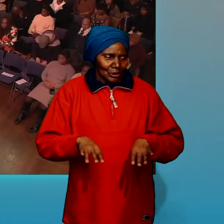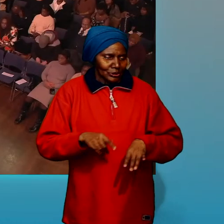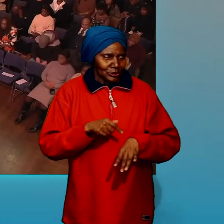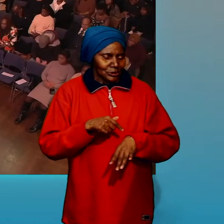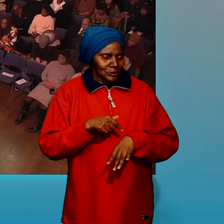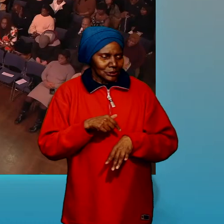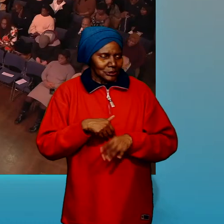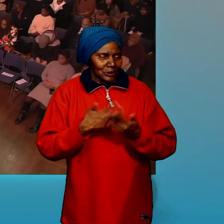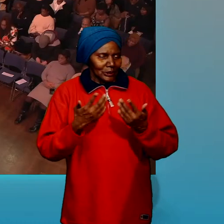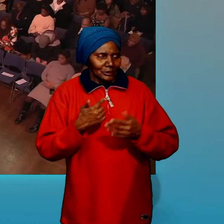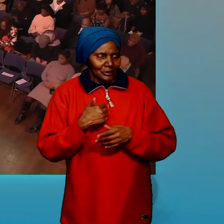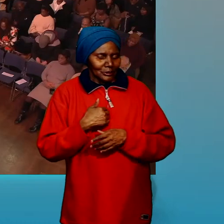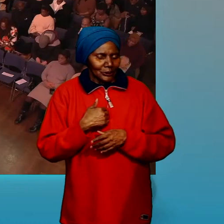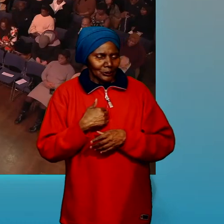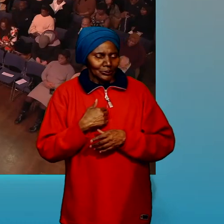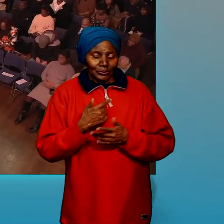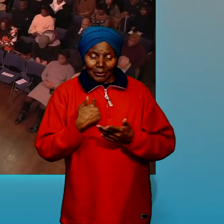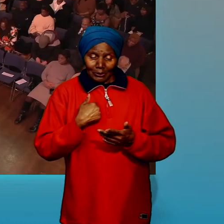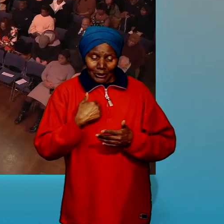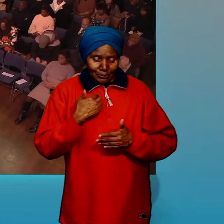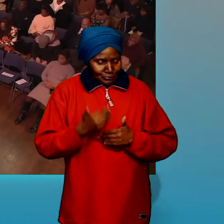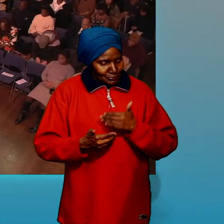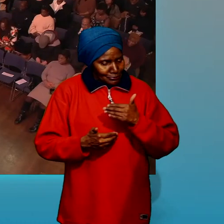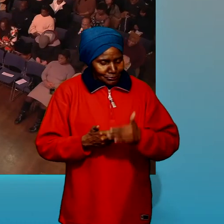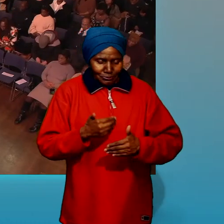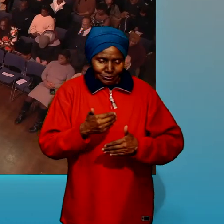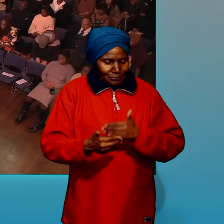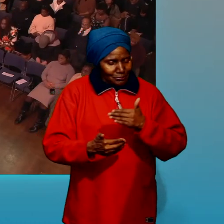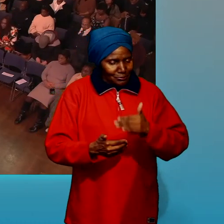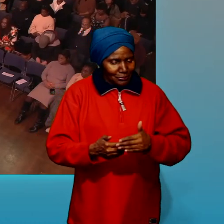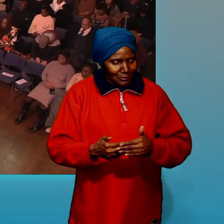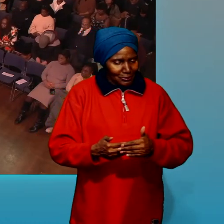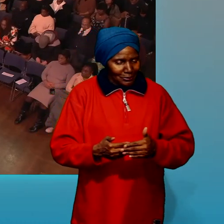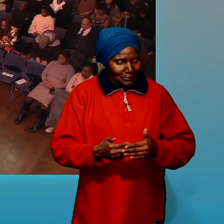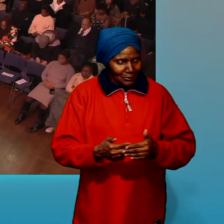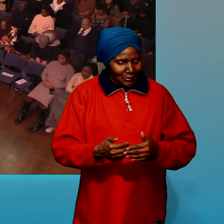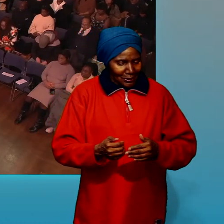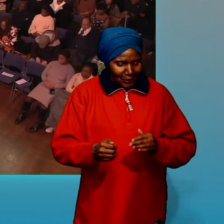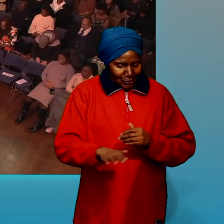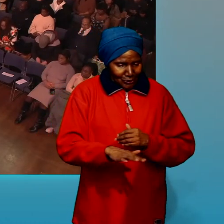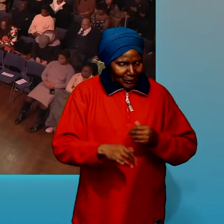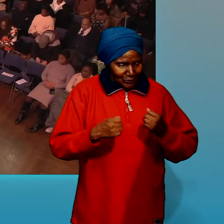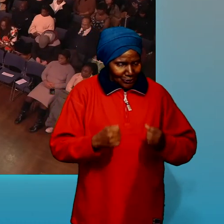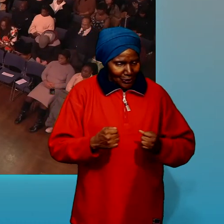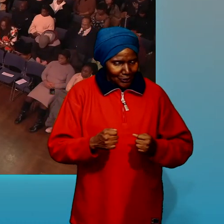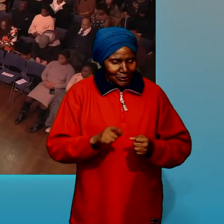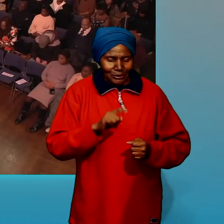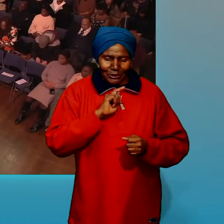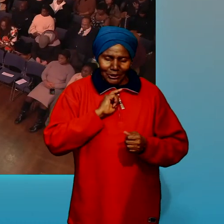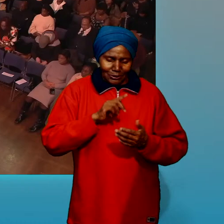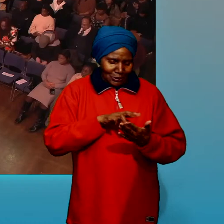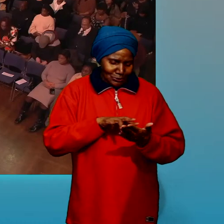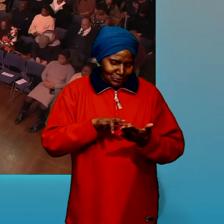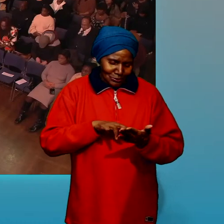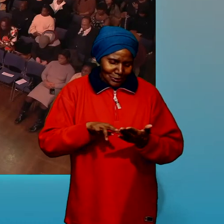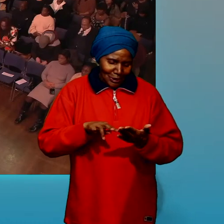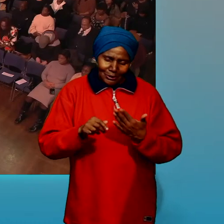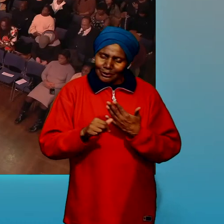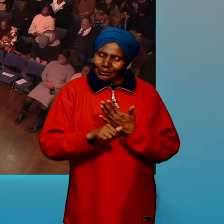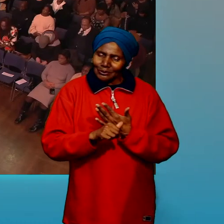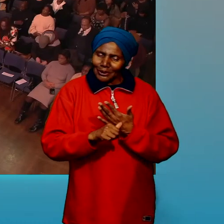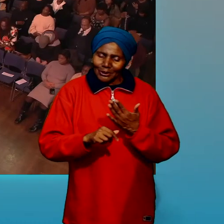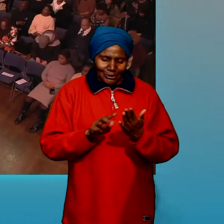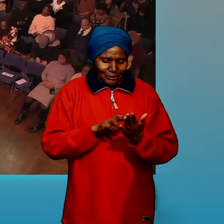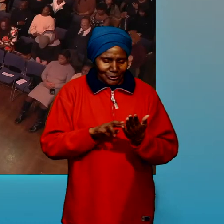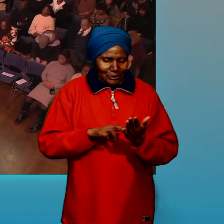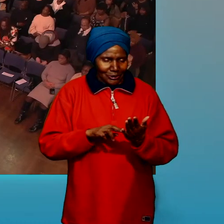firm ground of the word of God. And as a Christian, I learn to know the Scriptures in no other way